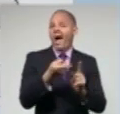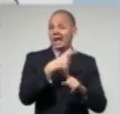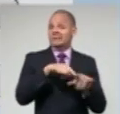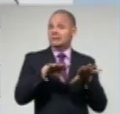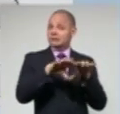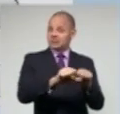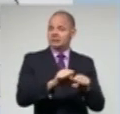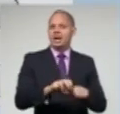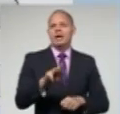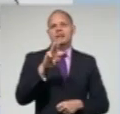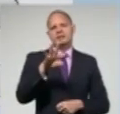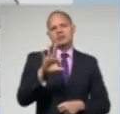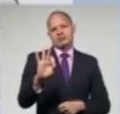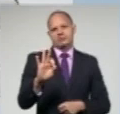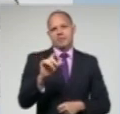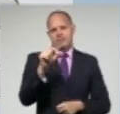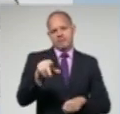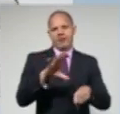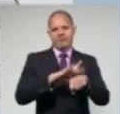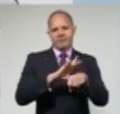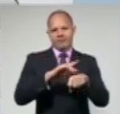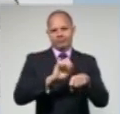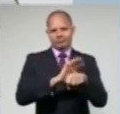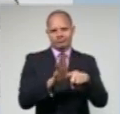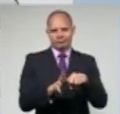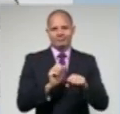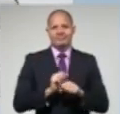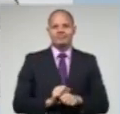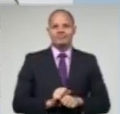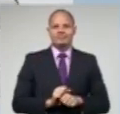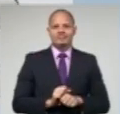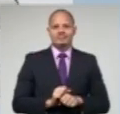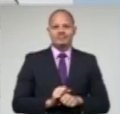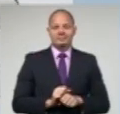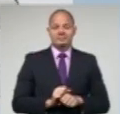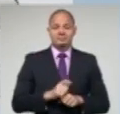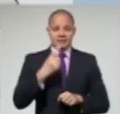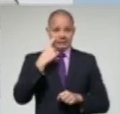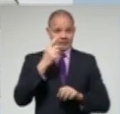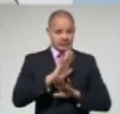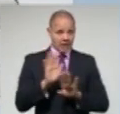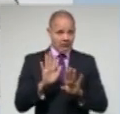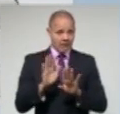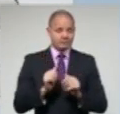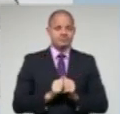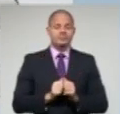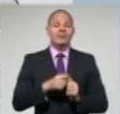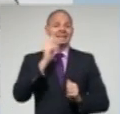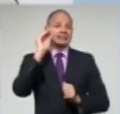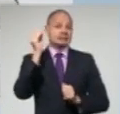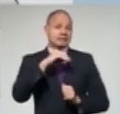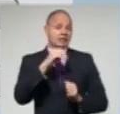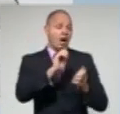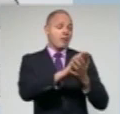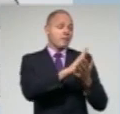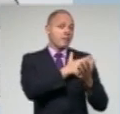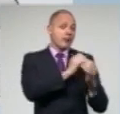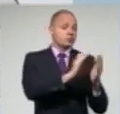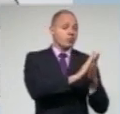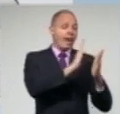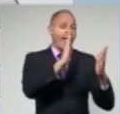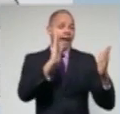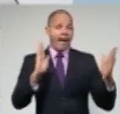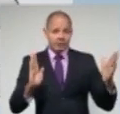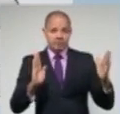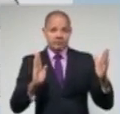5,770 samples, 38 people tested positive for COVID-19. This brings the total number of samples processed since